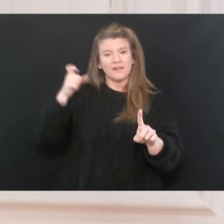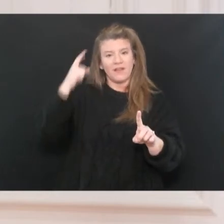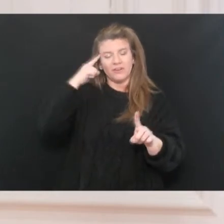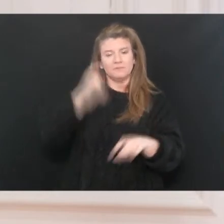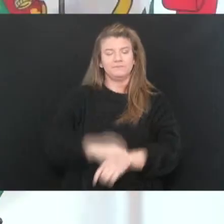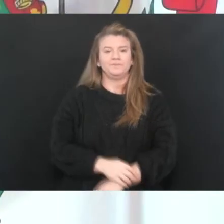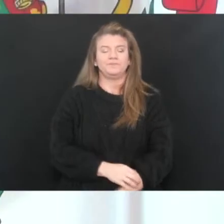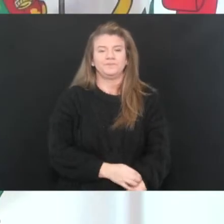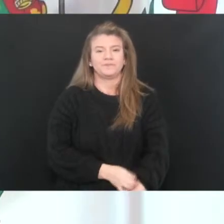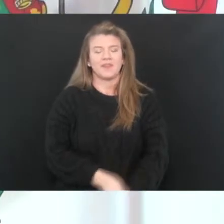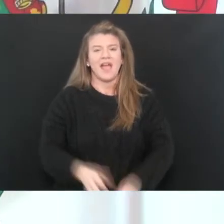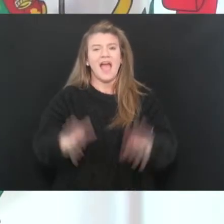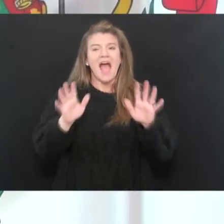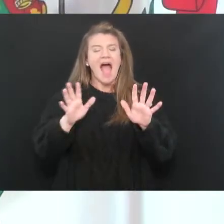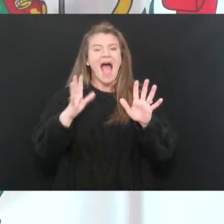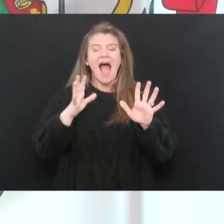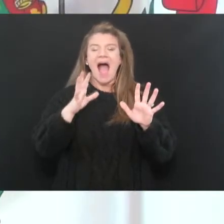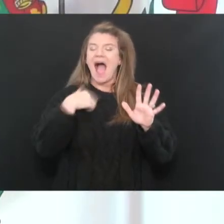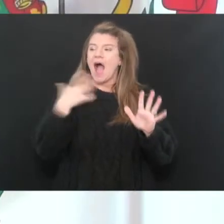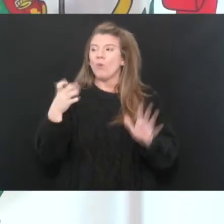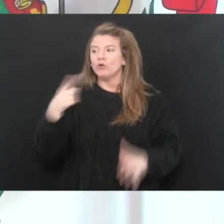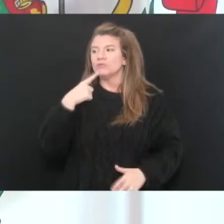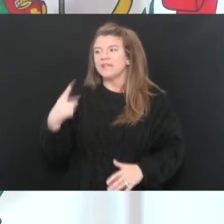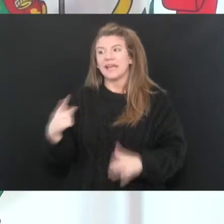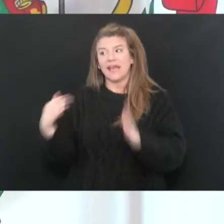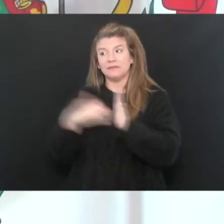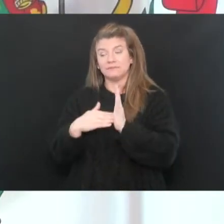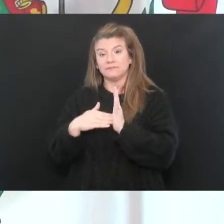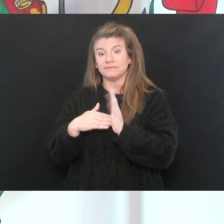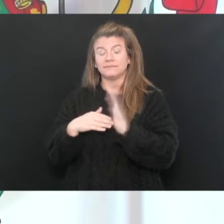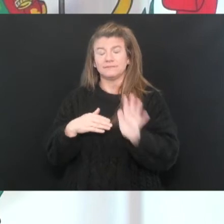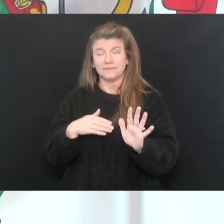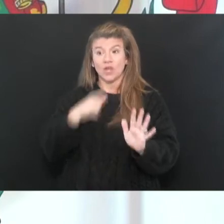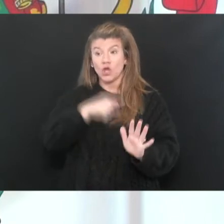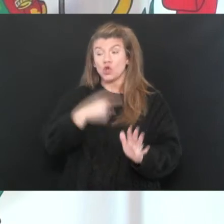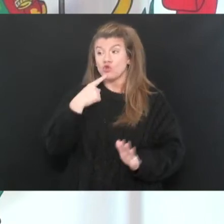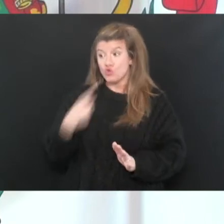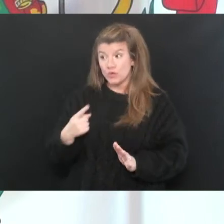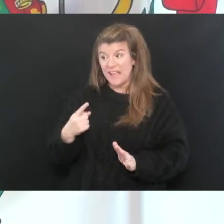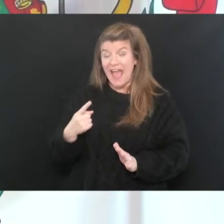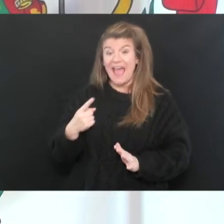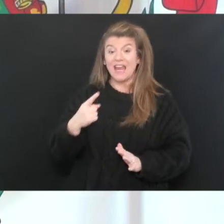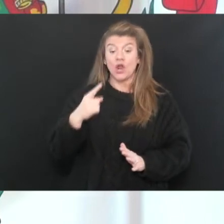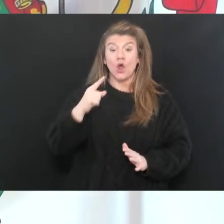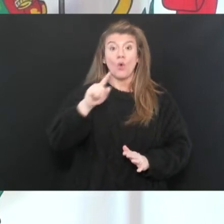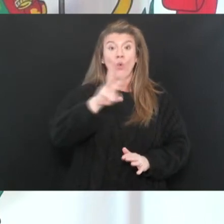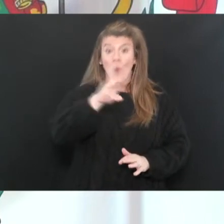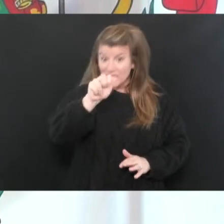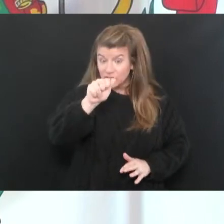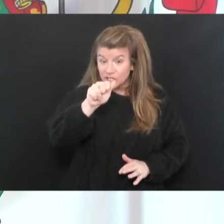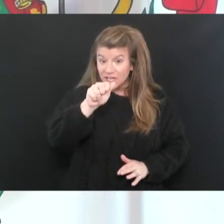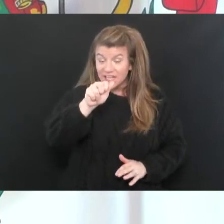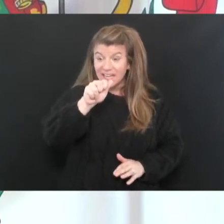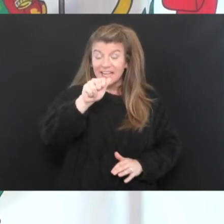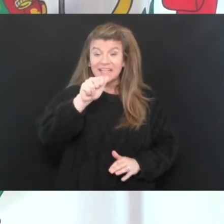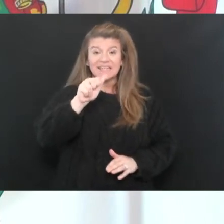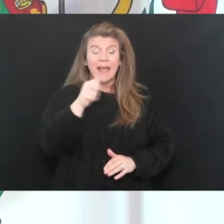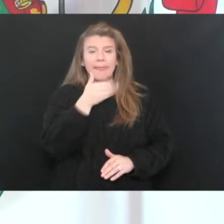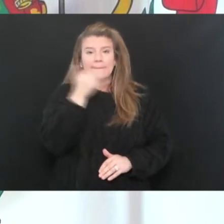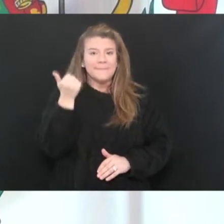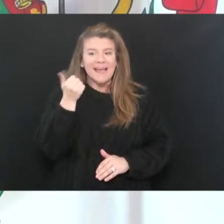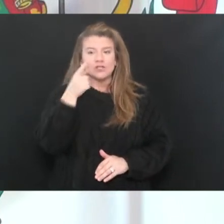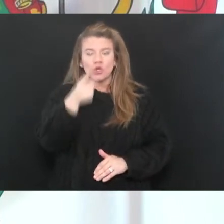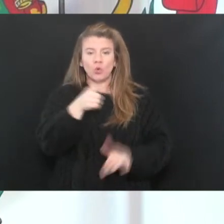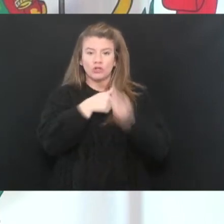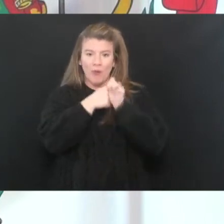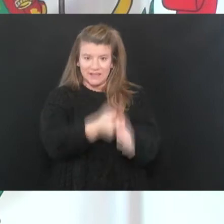Dr. Marsh, I want you to say it one more time. You said in West Virginia, as best you could